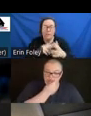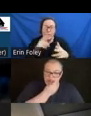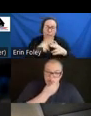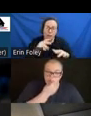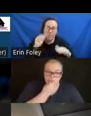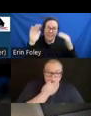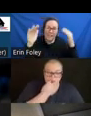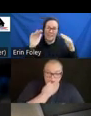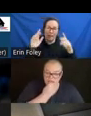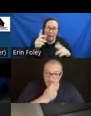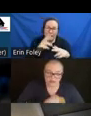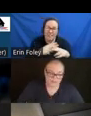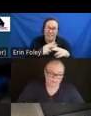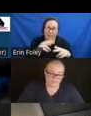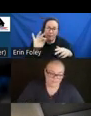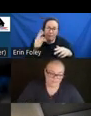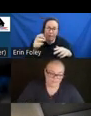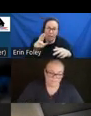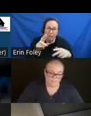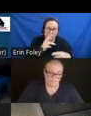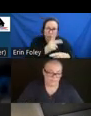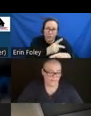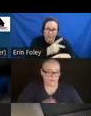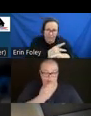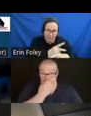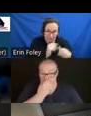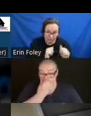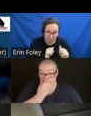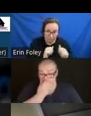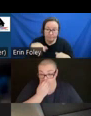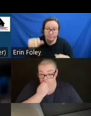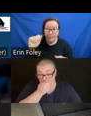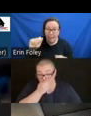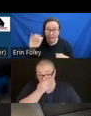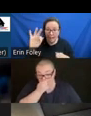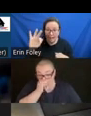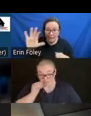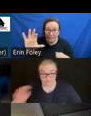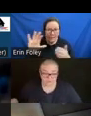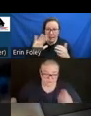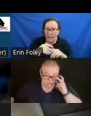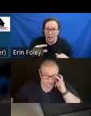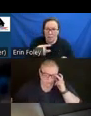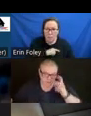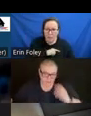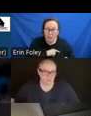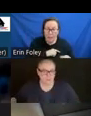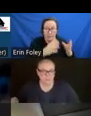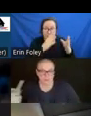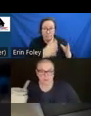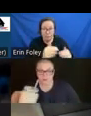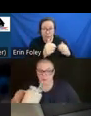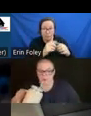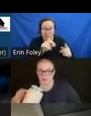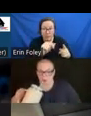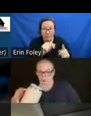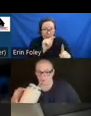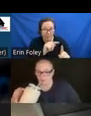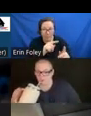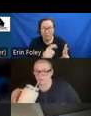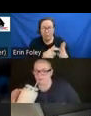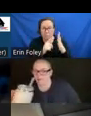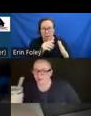To qualify for AFC, the person with the disability must need at